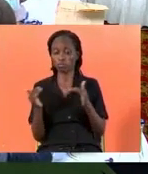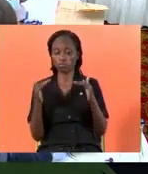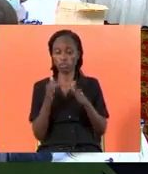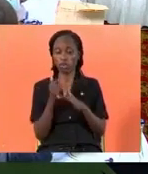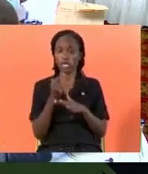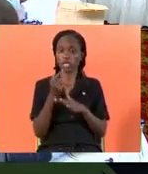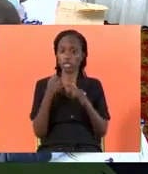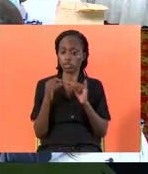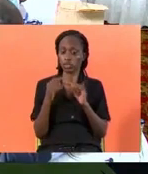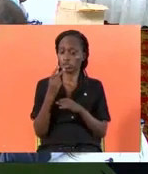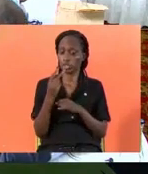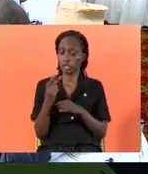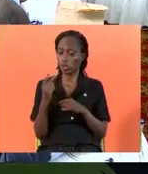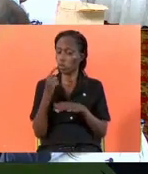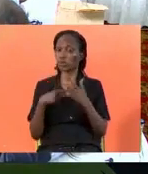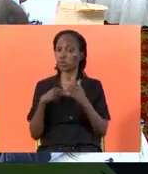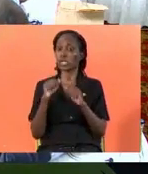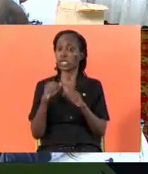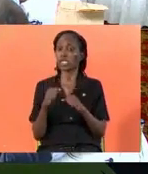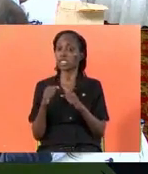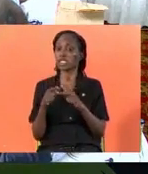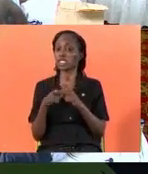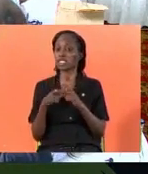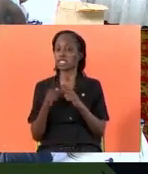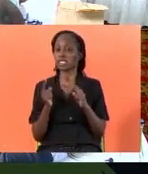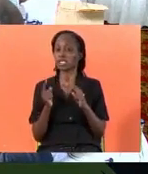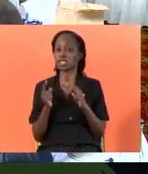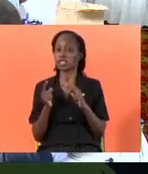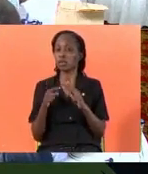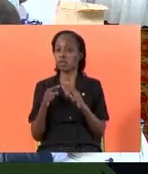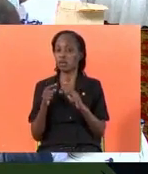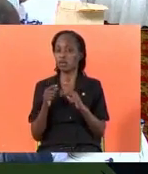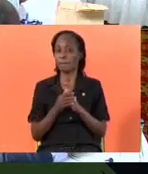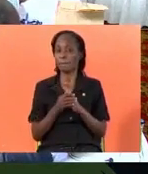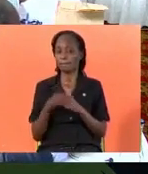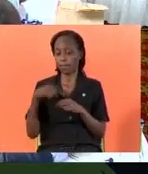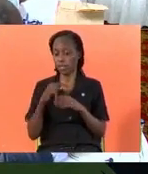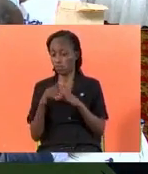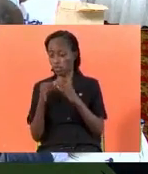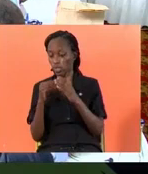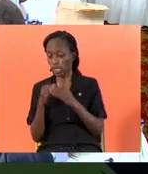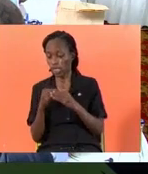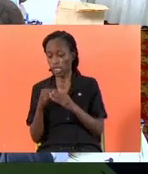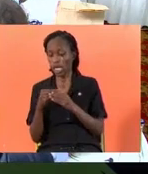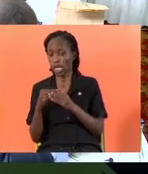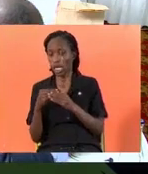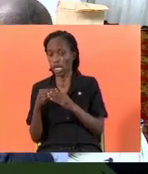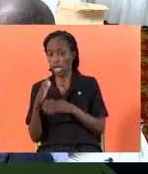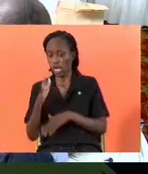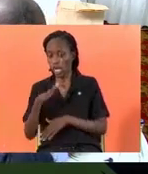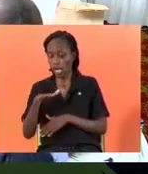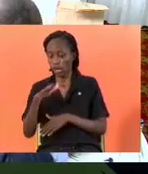what manner we can start an idea for us creating a platform that